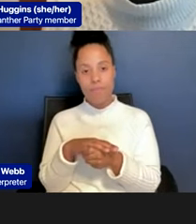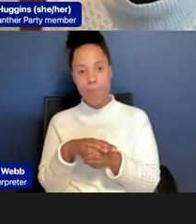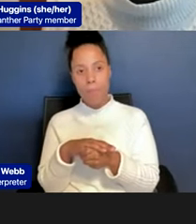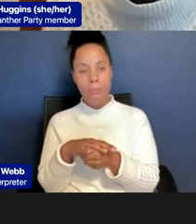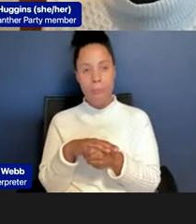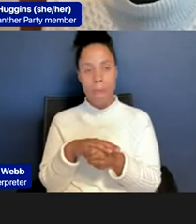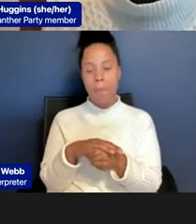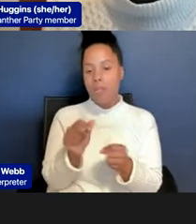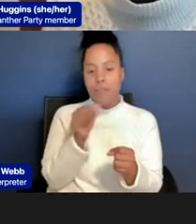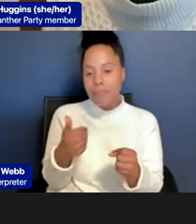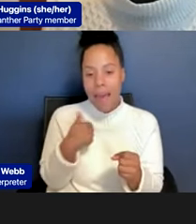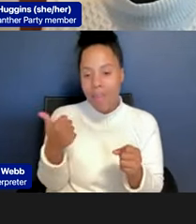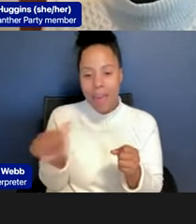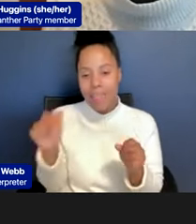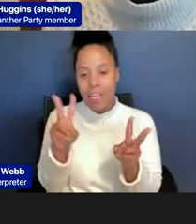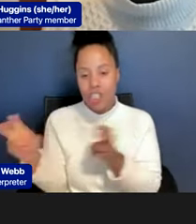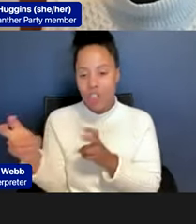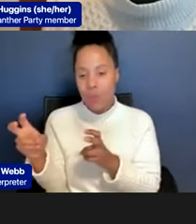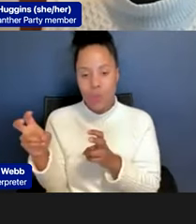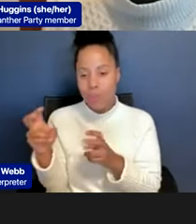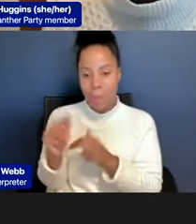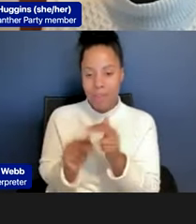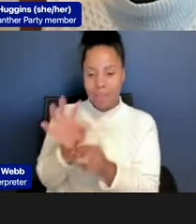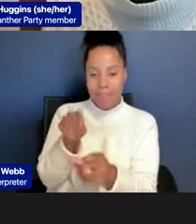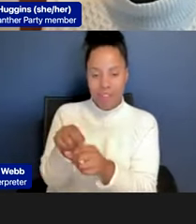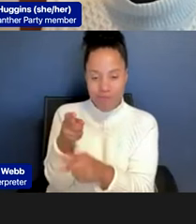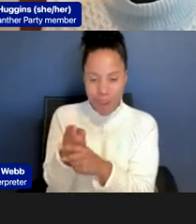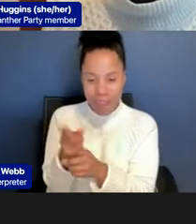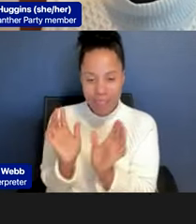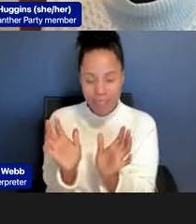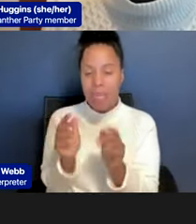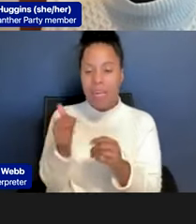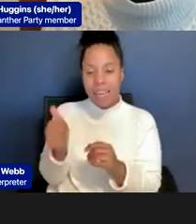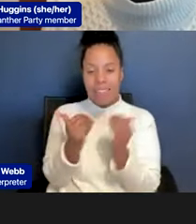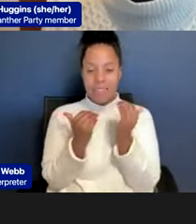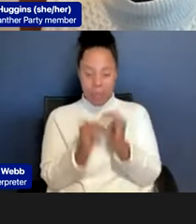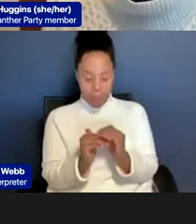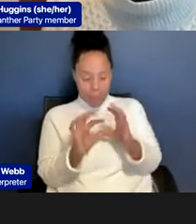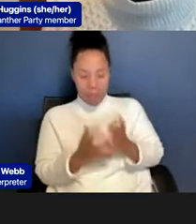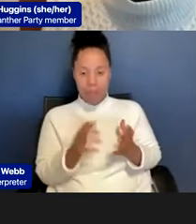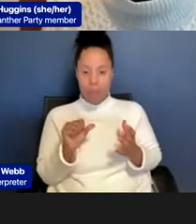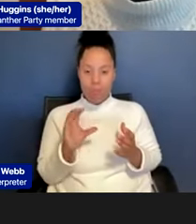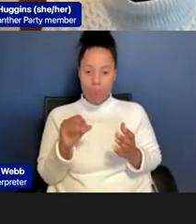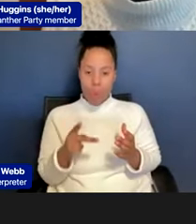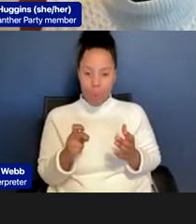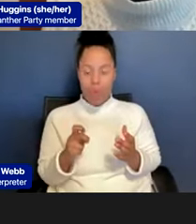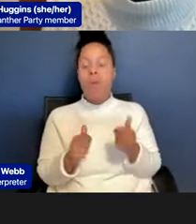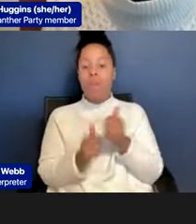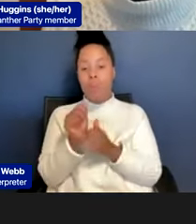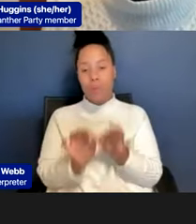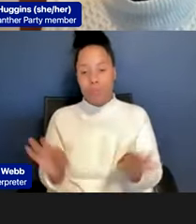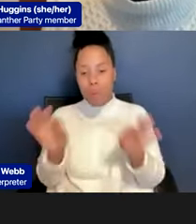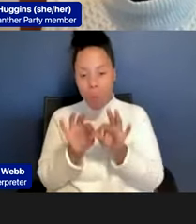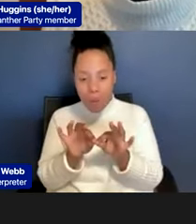issues built in with it, right? It is limited in scope, right? The most important thing, of course, when we think about it, is